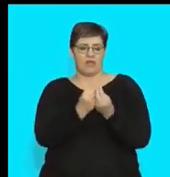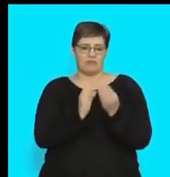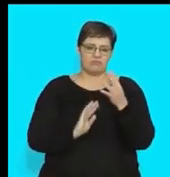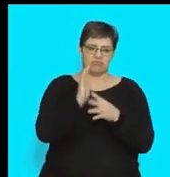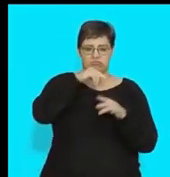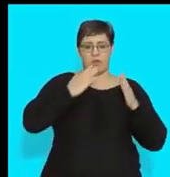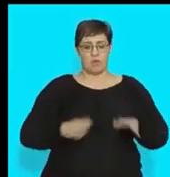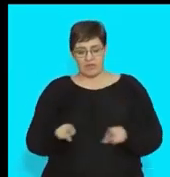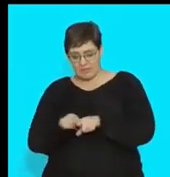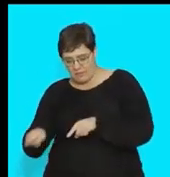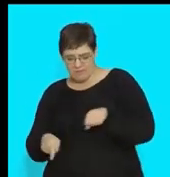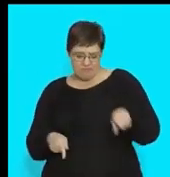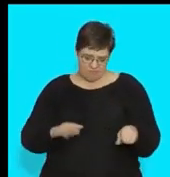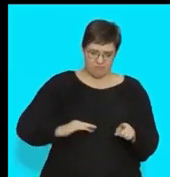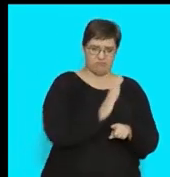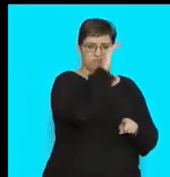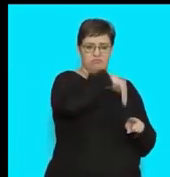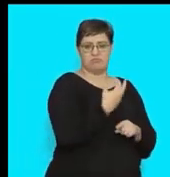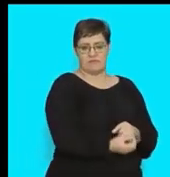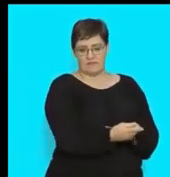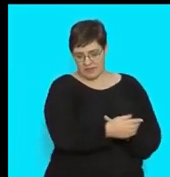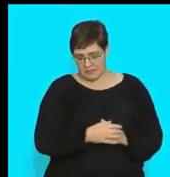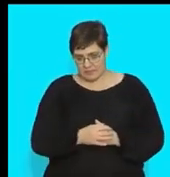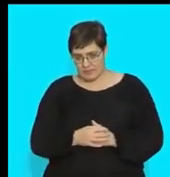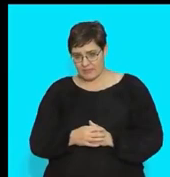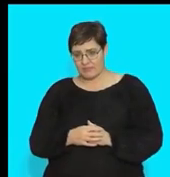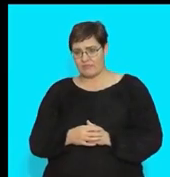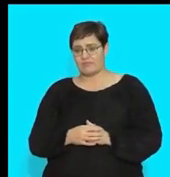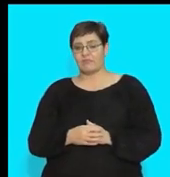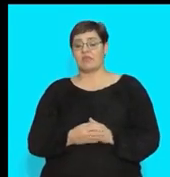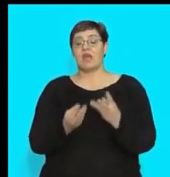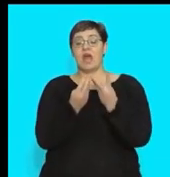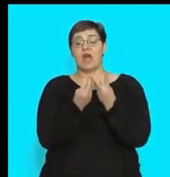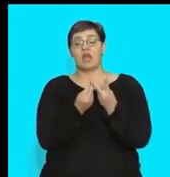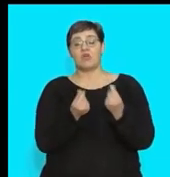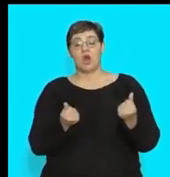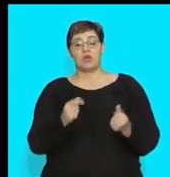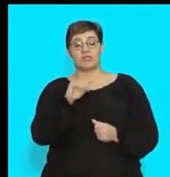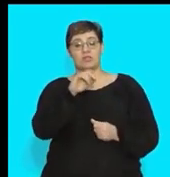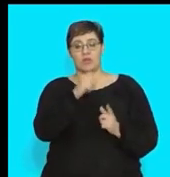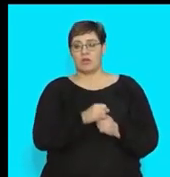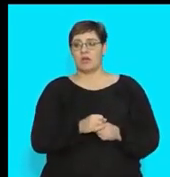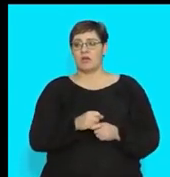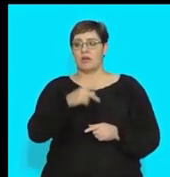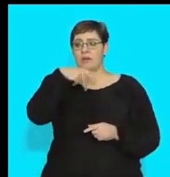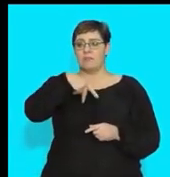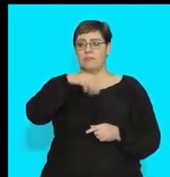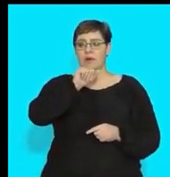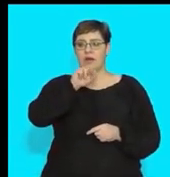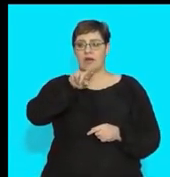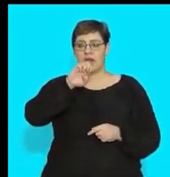through the body. Okay. Next one, ground tissue, parenchyma,